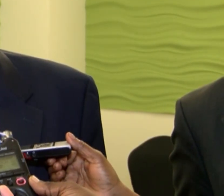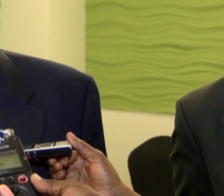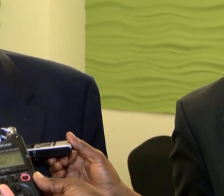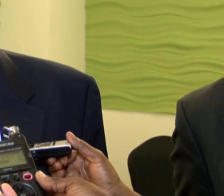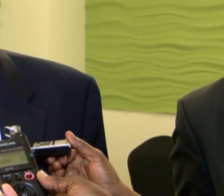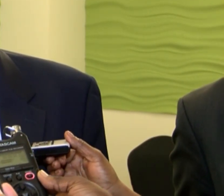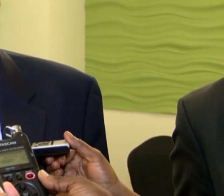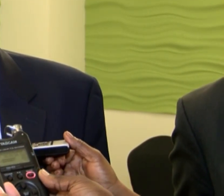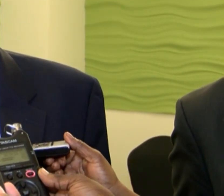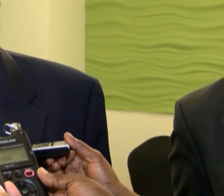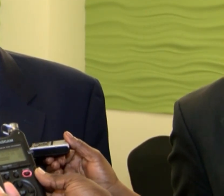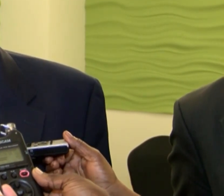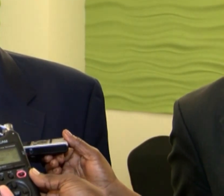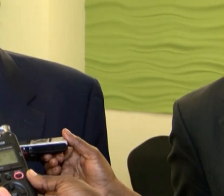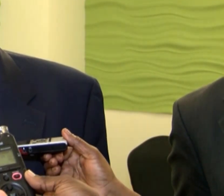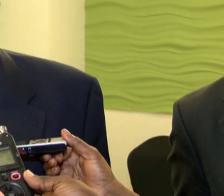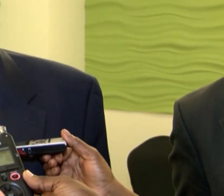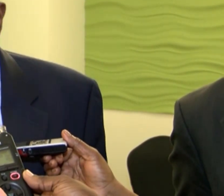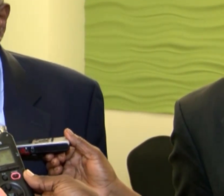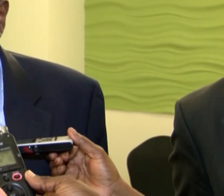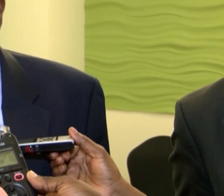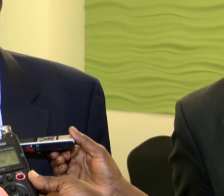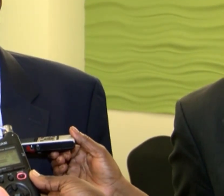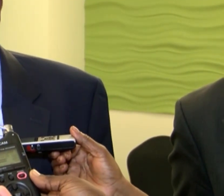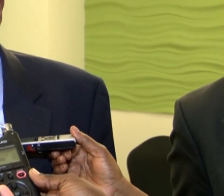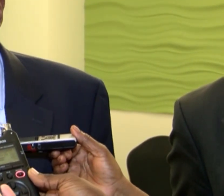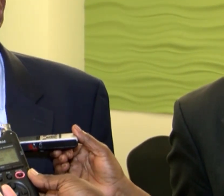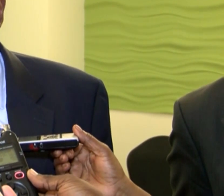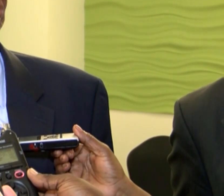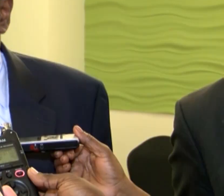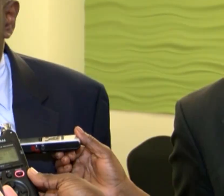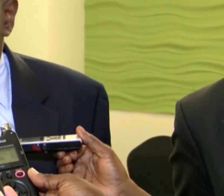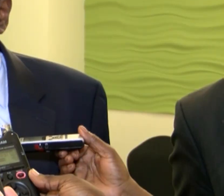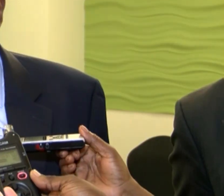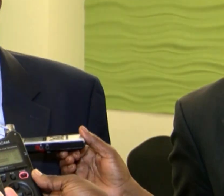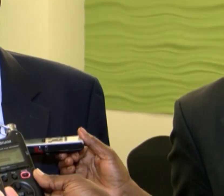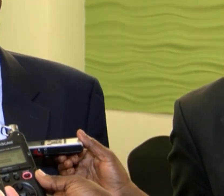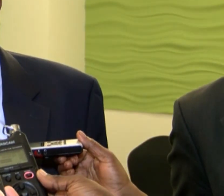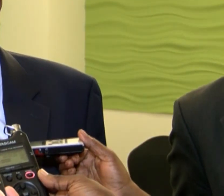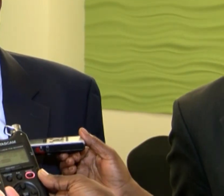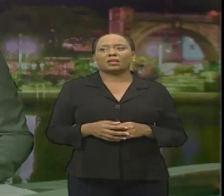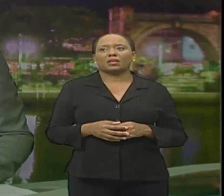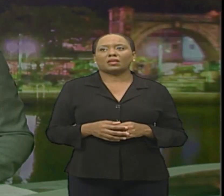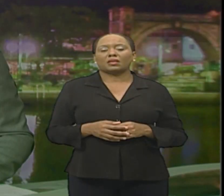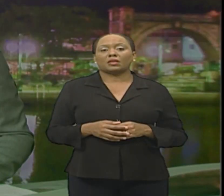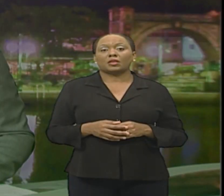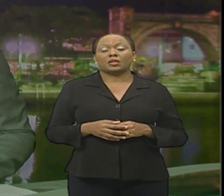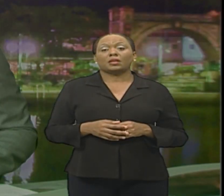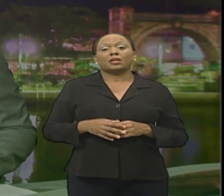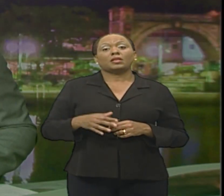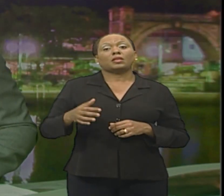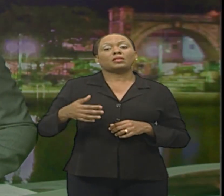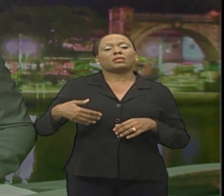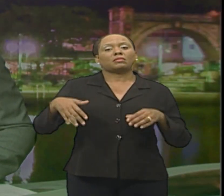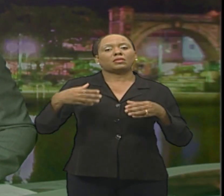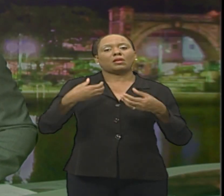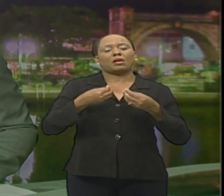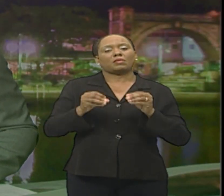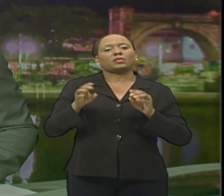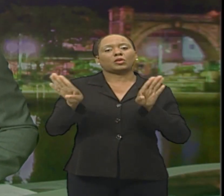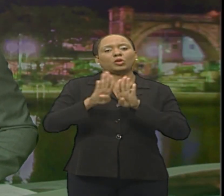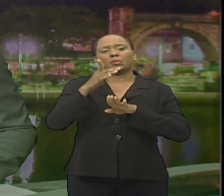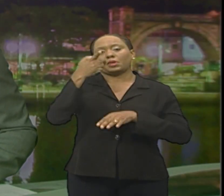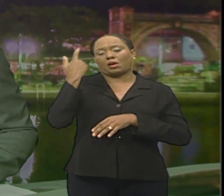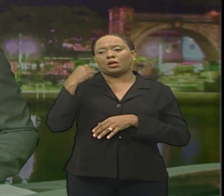to plead guilty and save us having to go to trial. A St. Lucie family